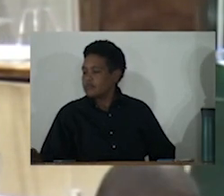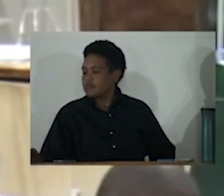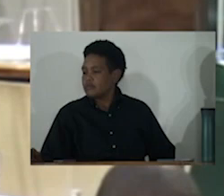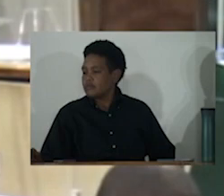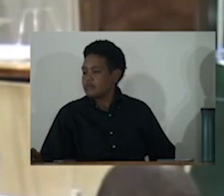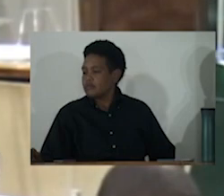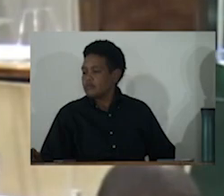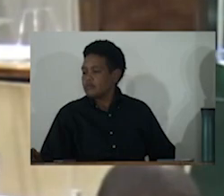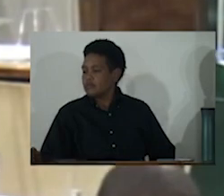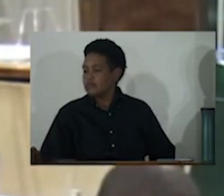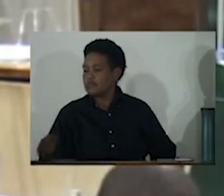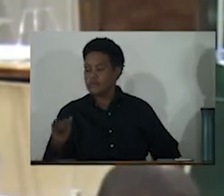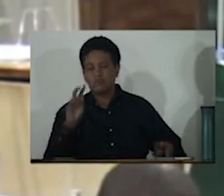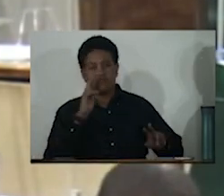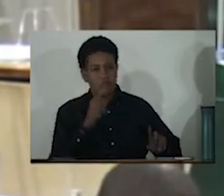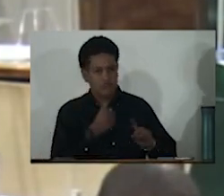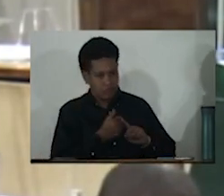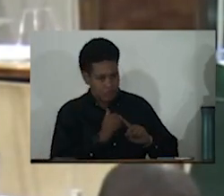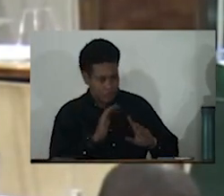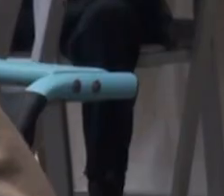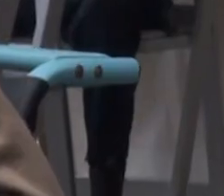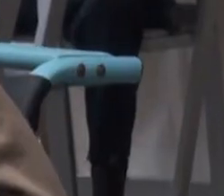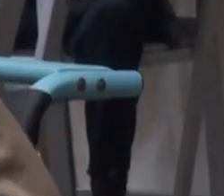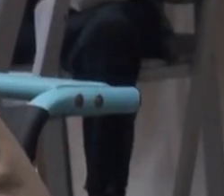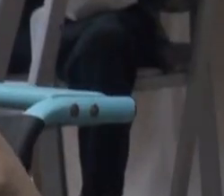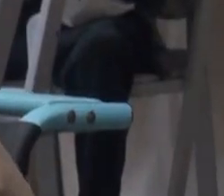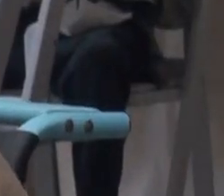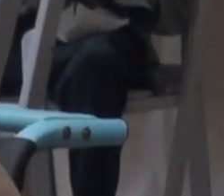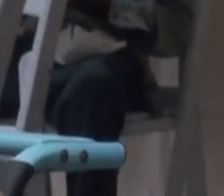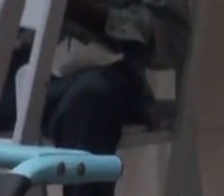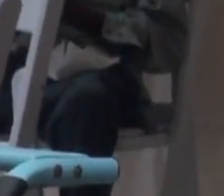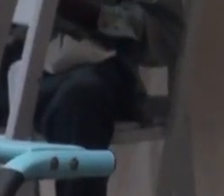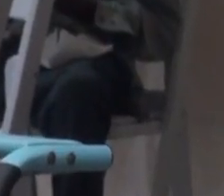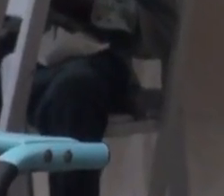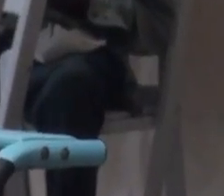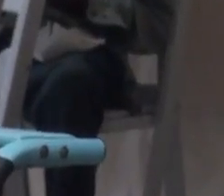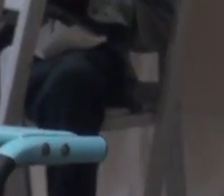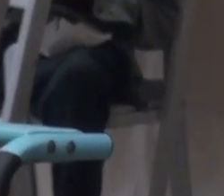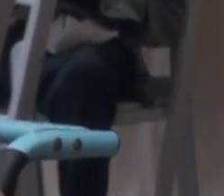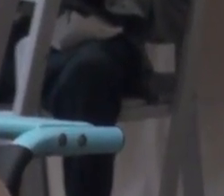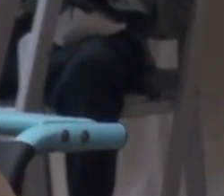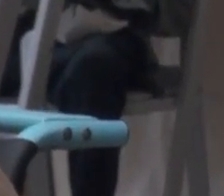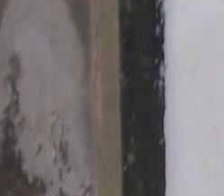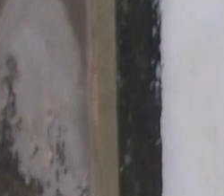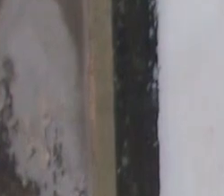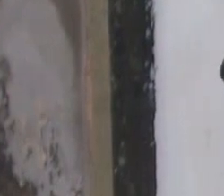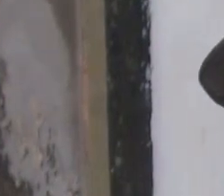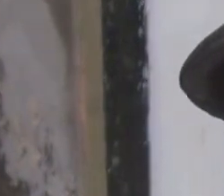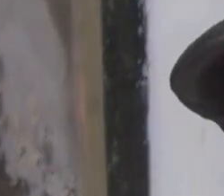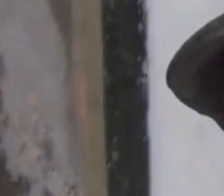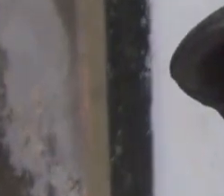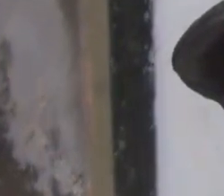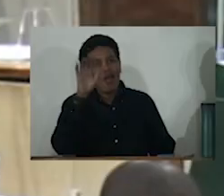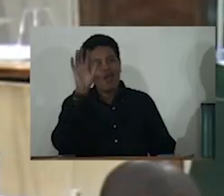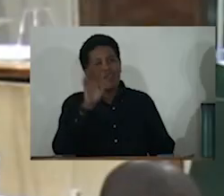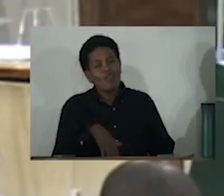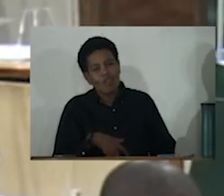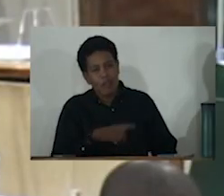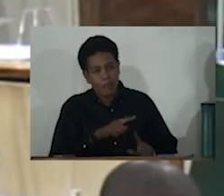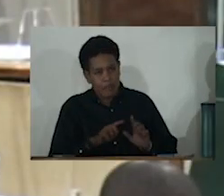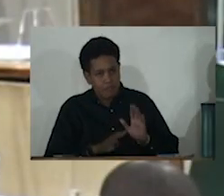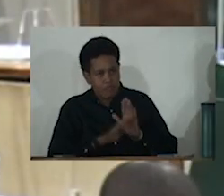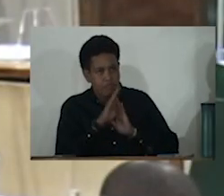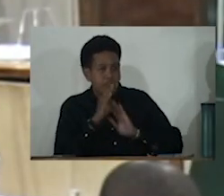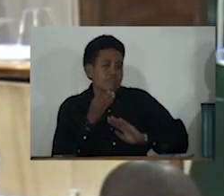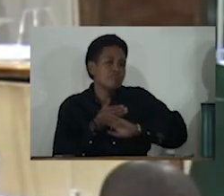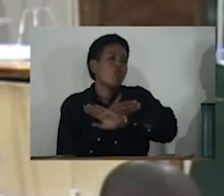as homes for the elderly and infirmaries, to ensure early detection and mitigation.